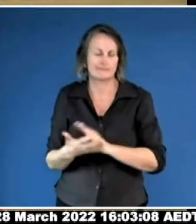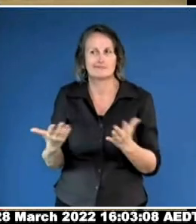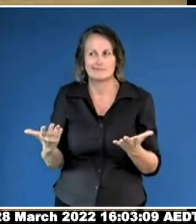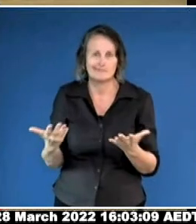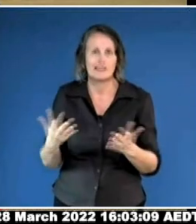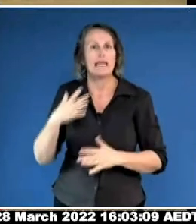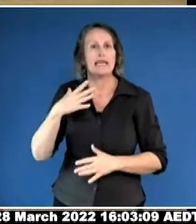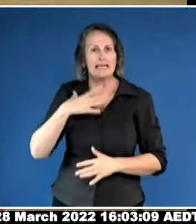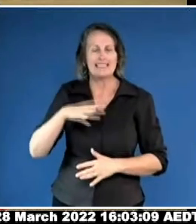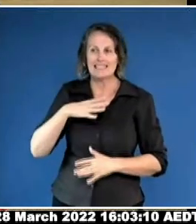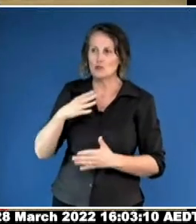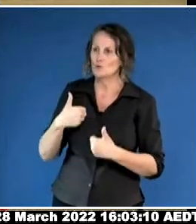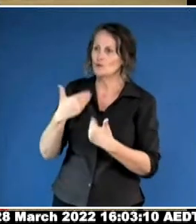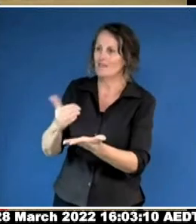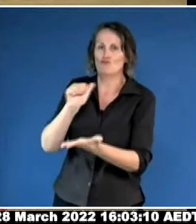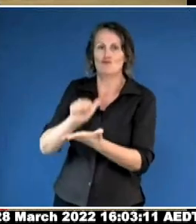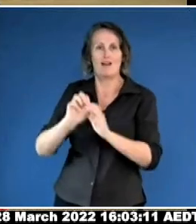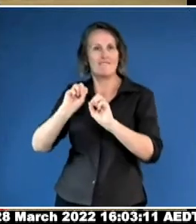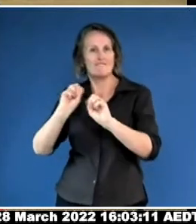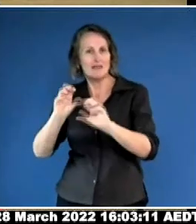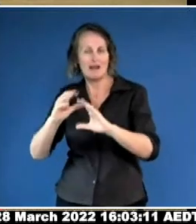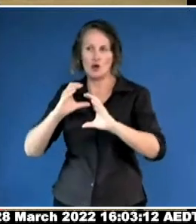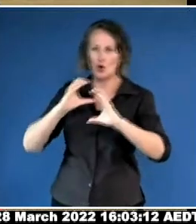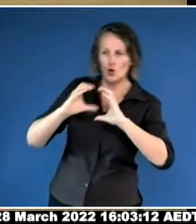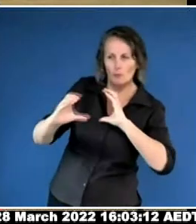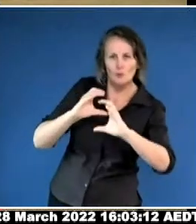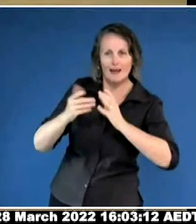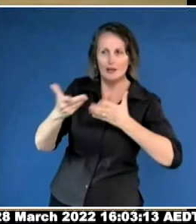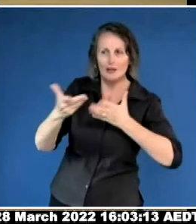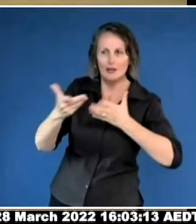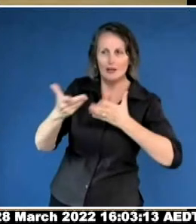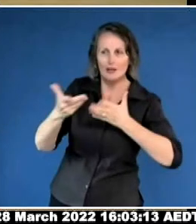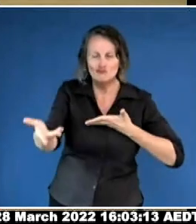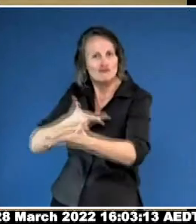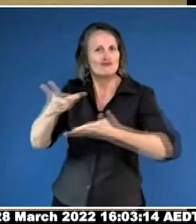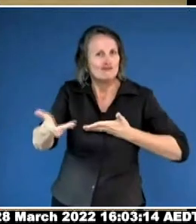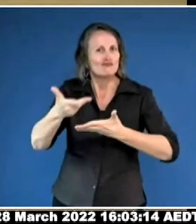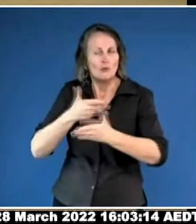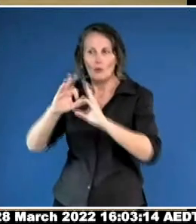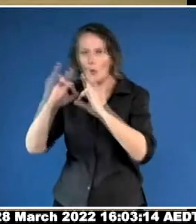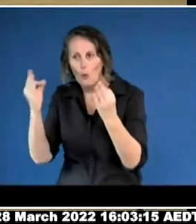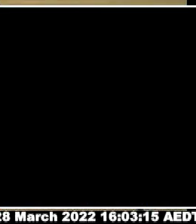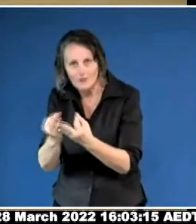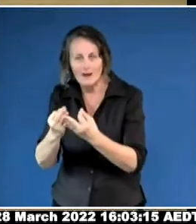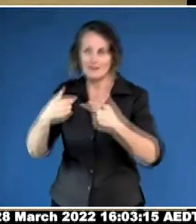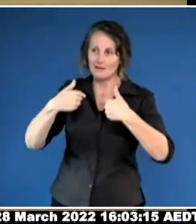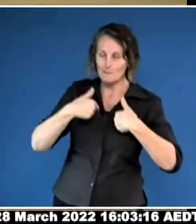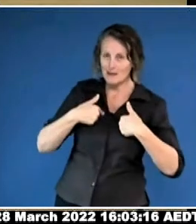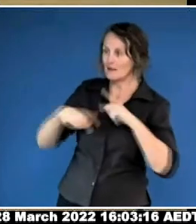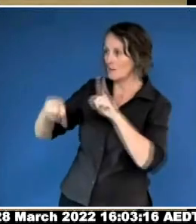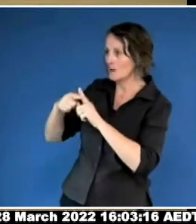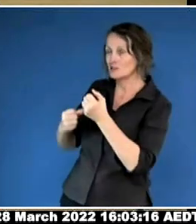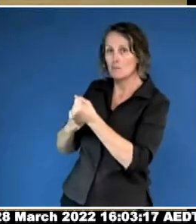balanced feedback. Effective communication skills are very important in the relationship between providers, support workers, and the end